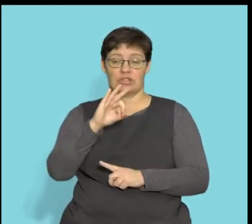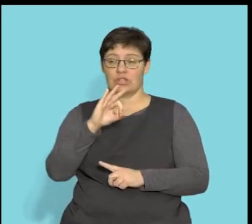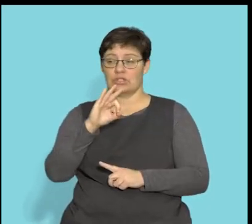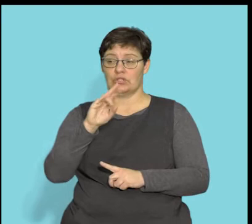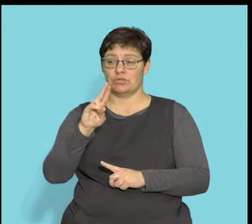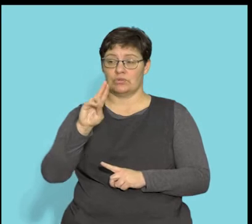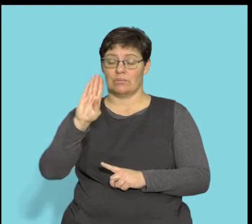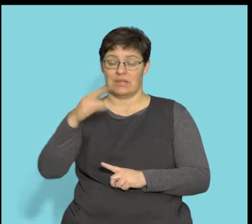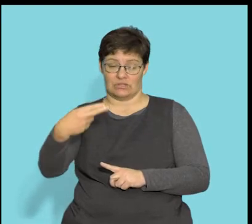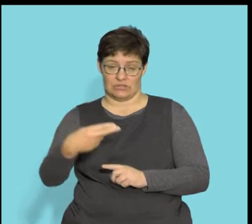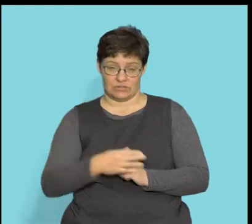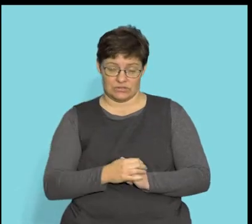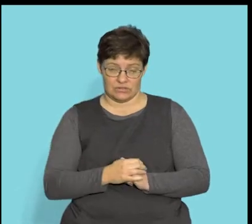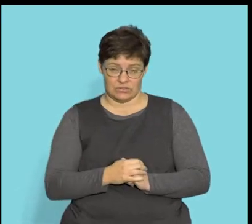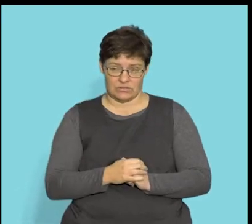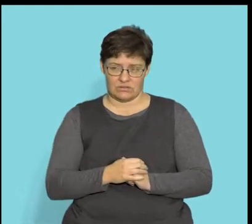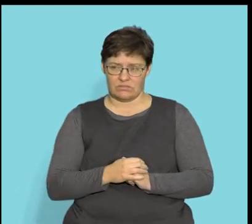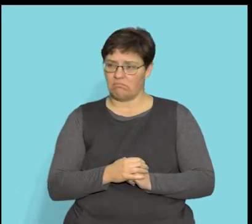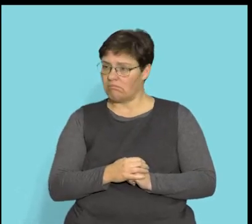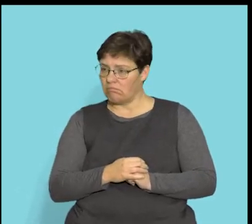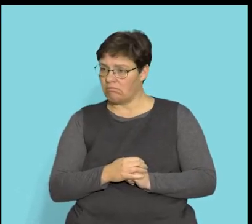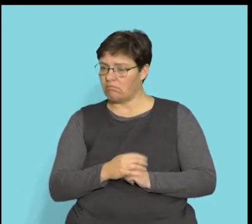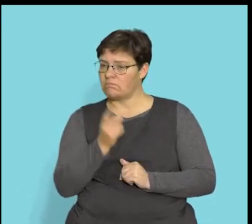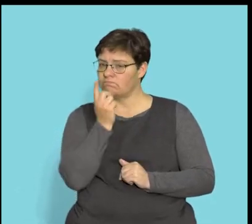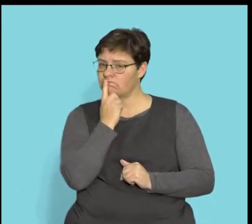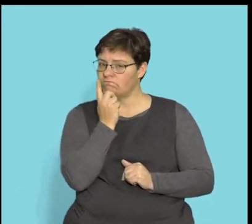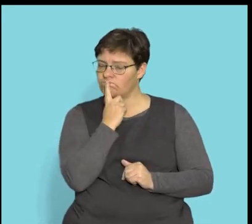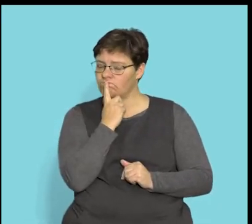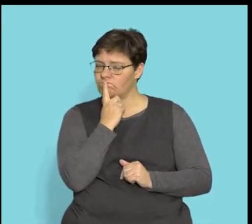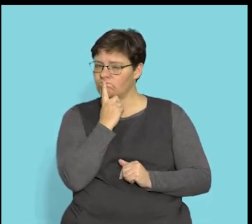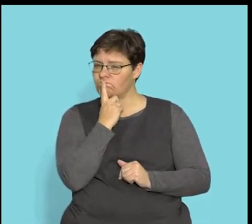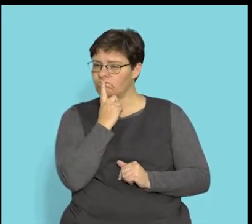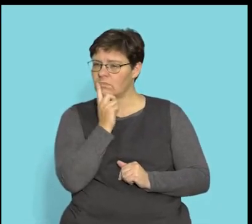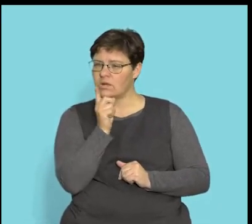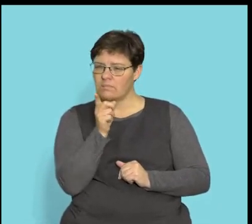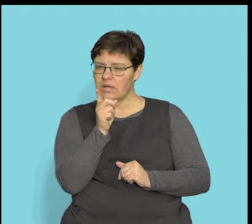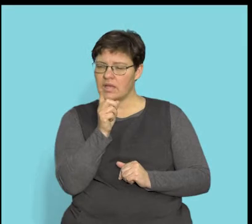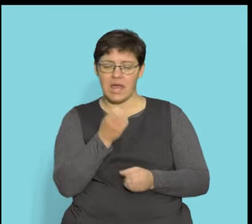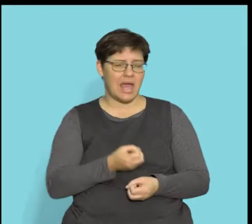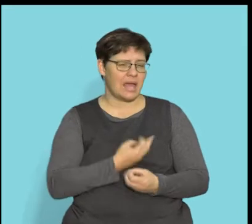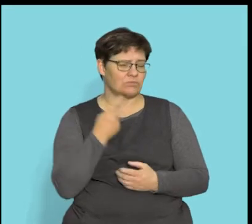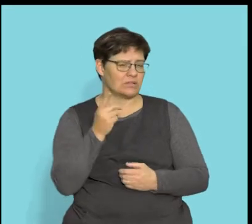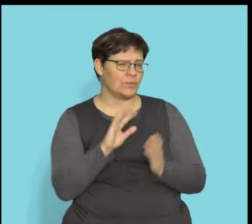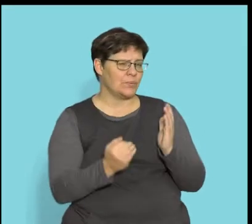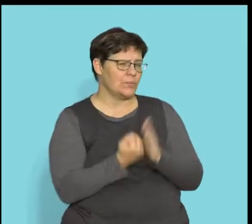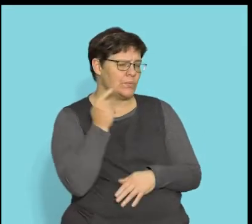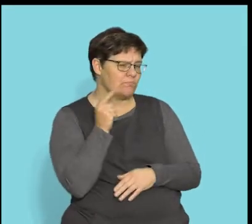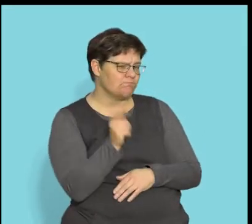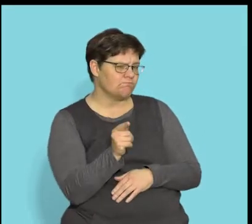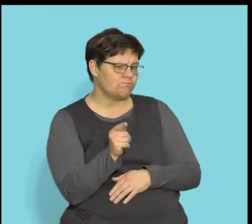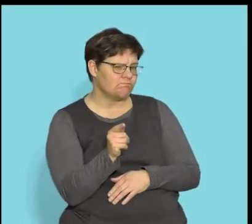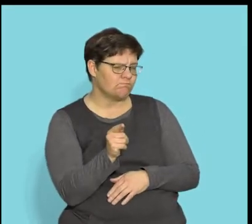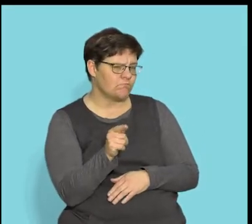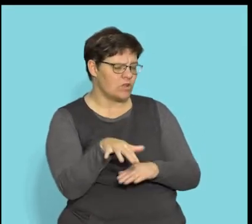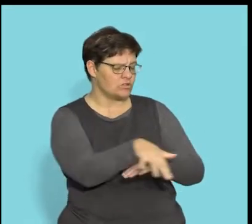32 bh. Again, guys, is there any way that I can express this new